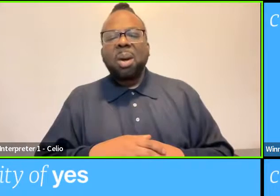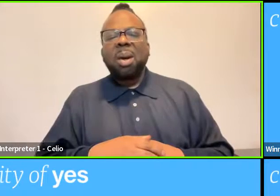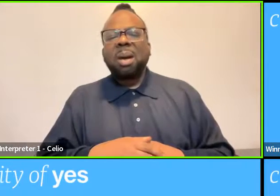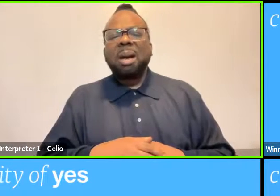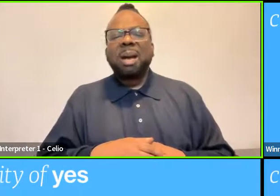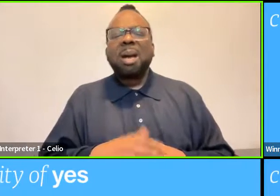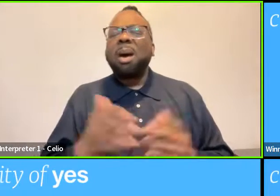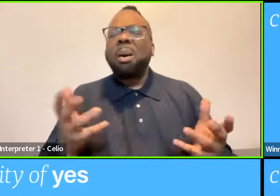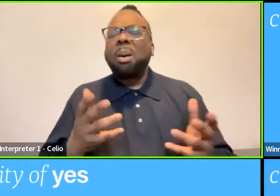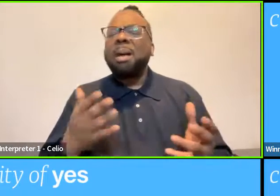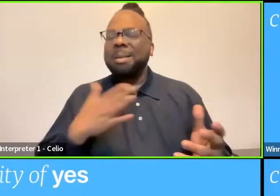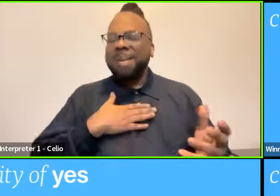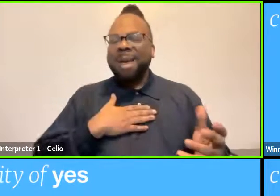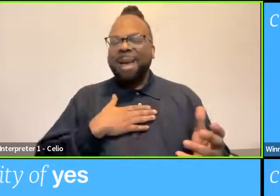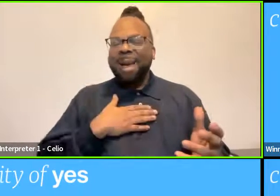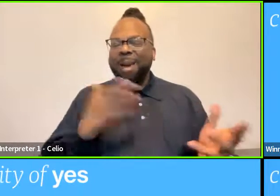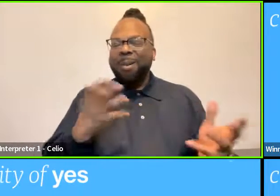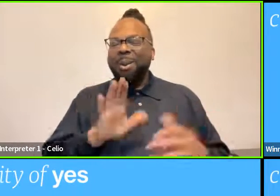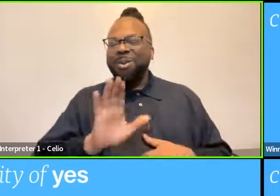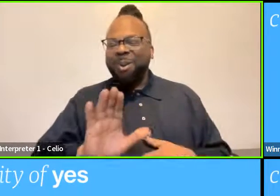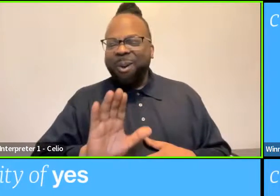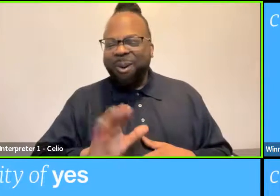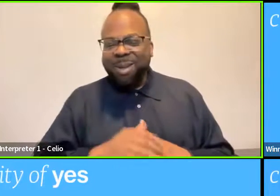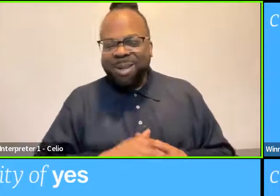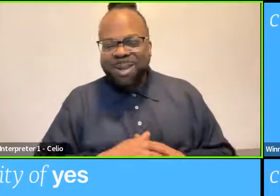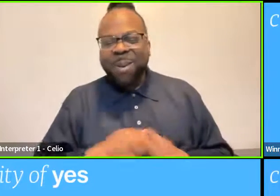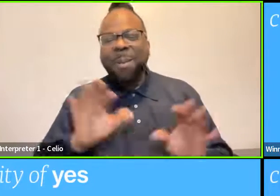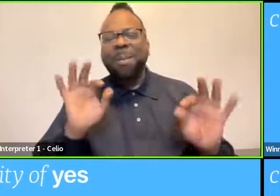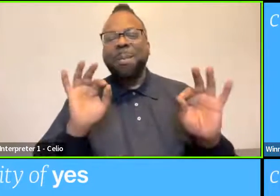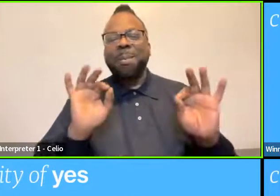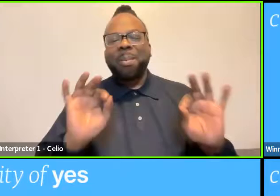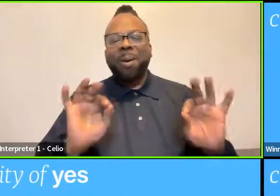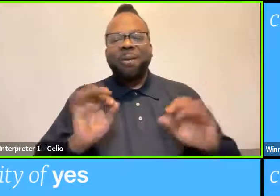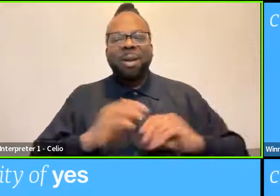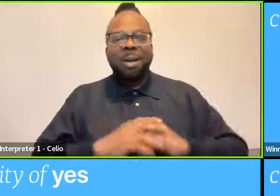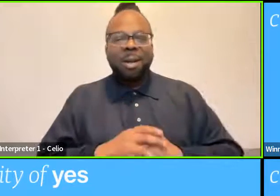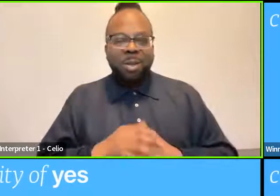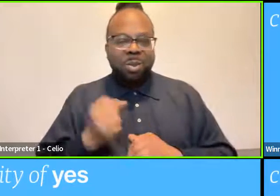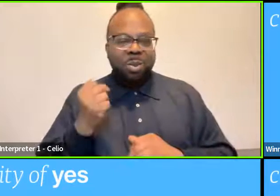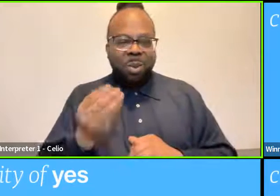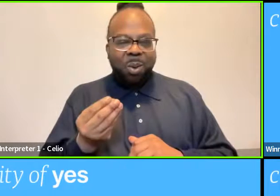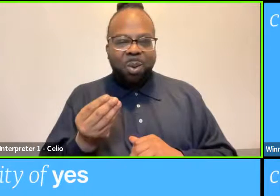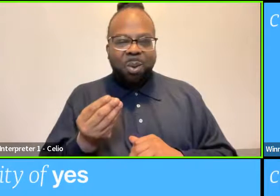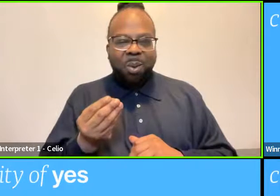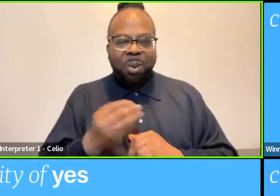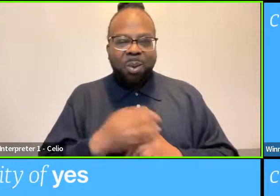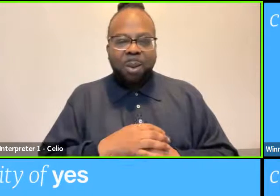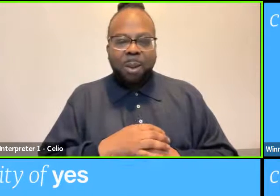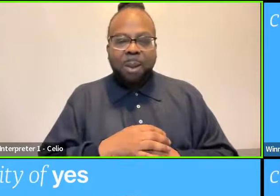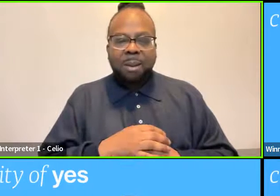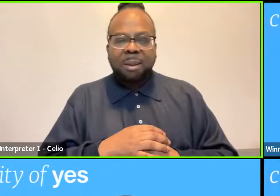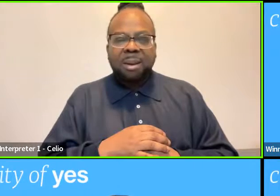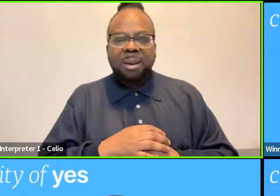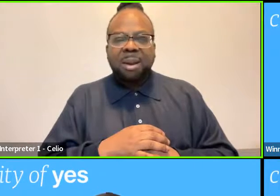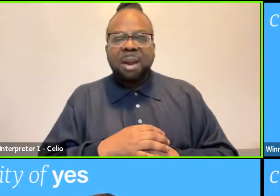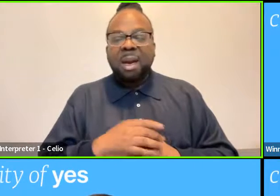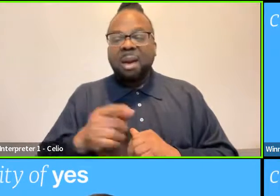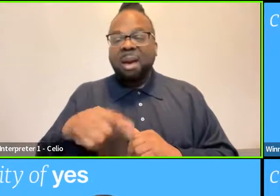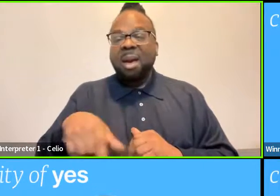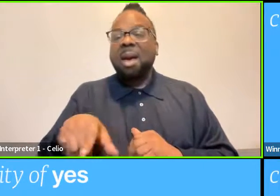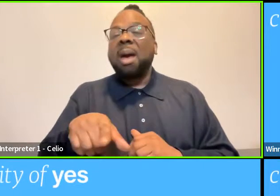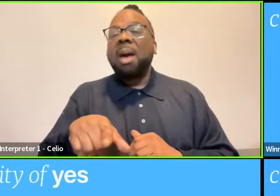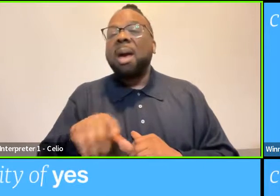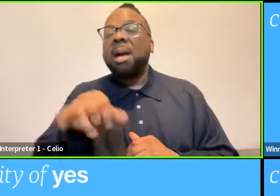it's yours. Okay. Perfect. So yeah, John, Winnie, if you Sure. could just talk about